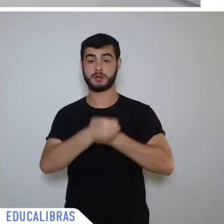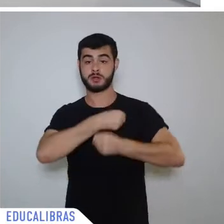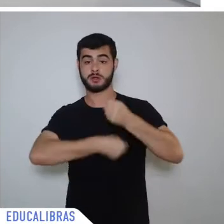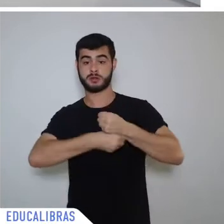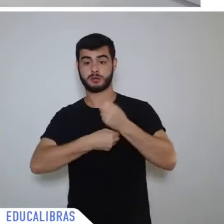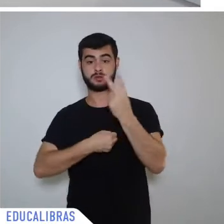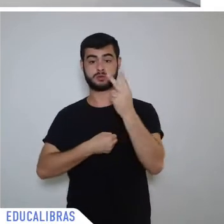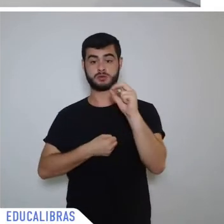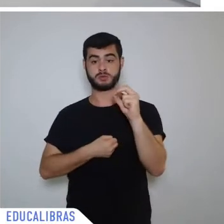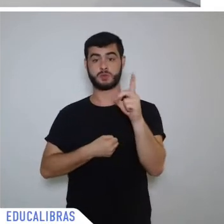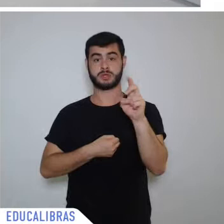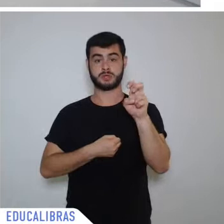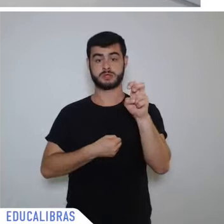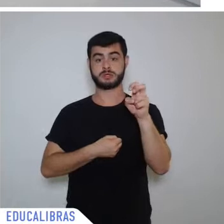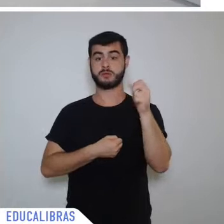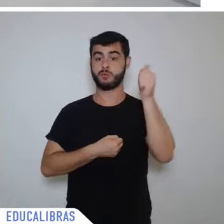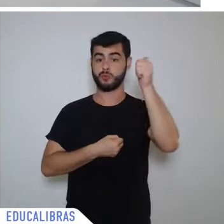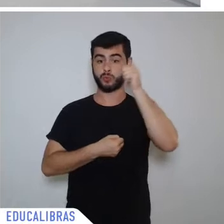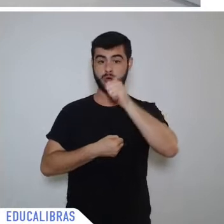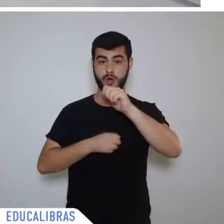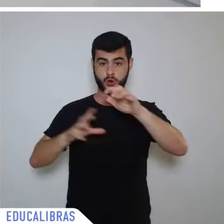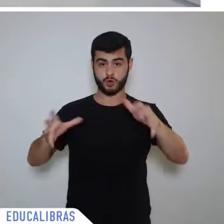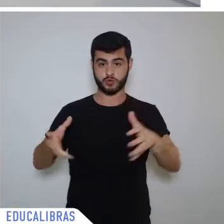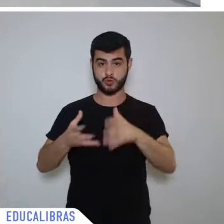and by